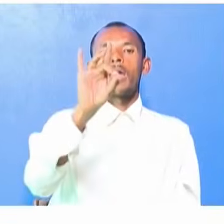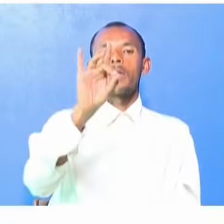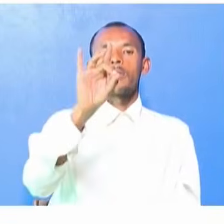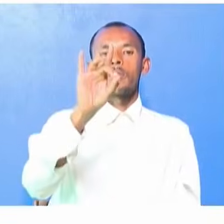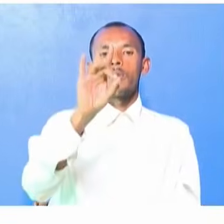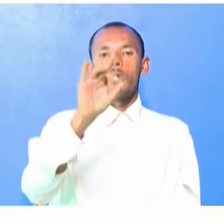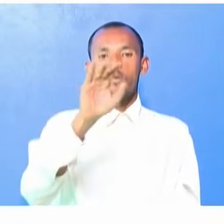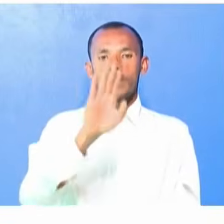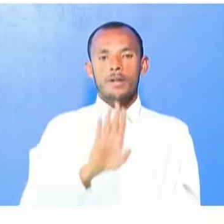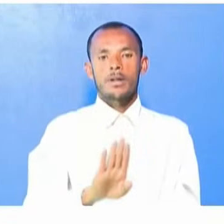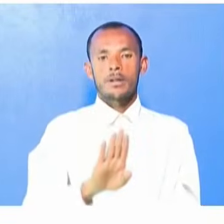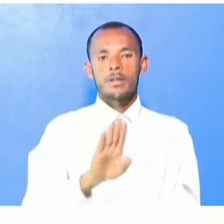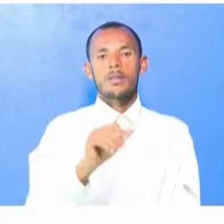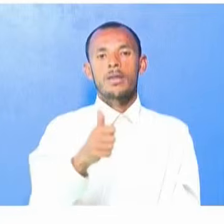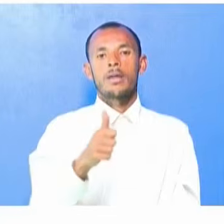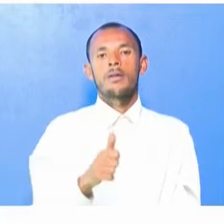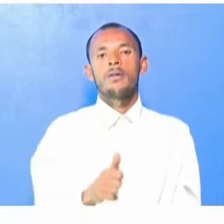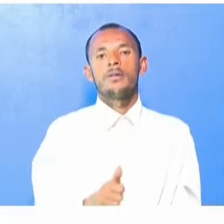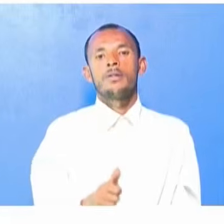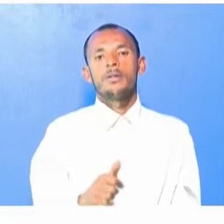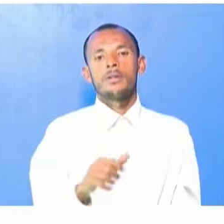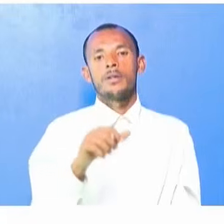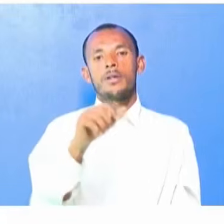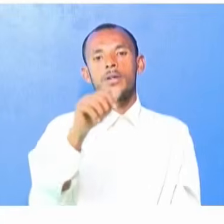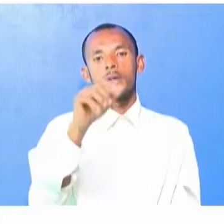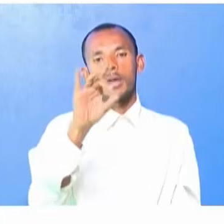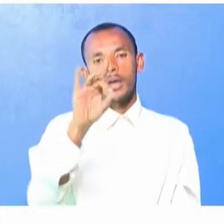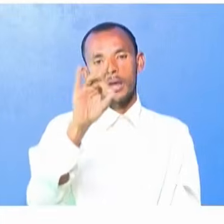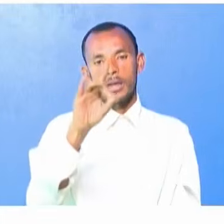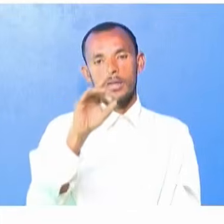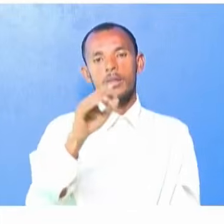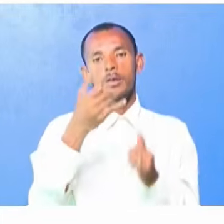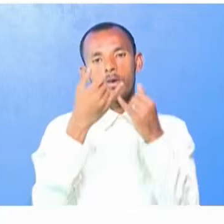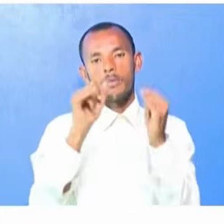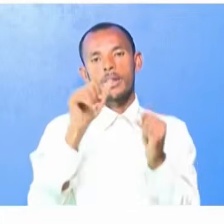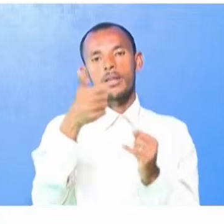8/10 is element of Z.